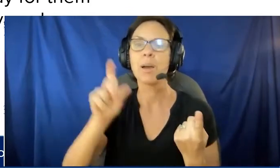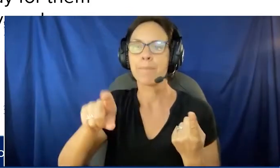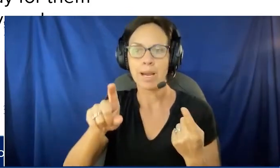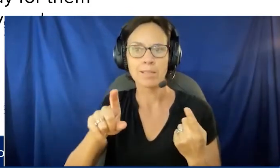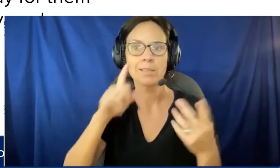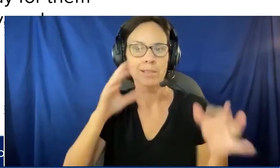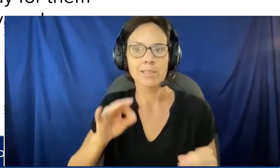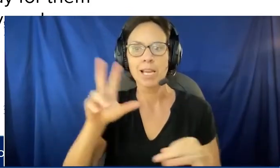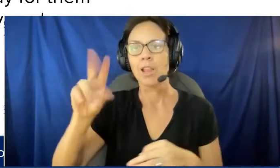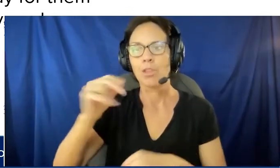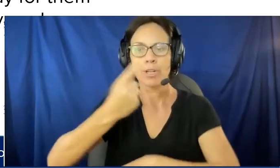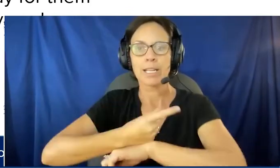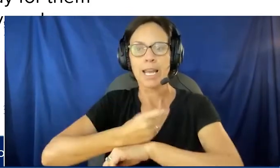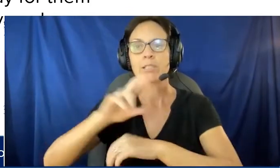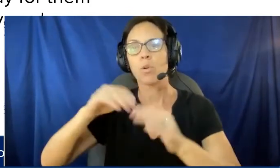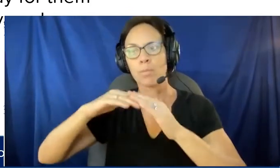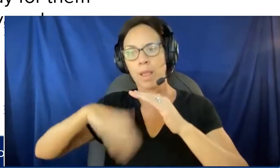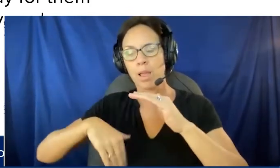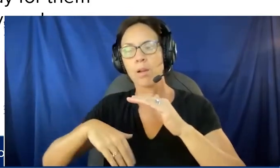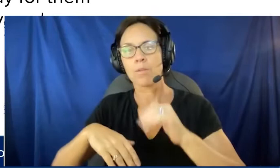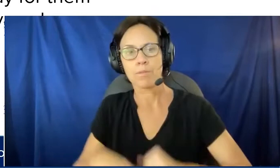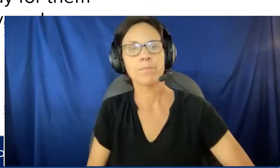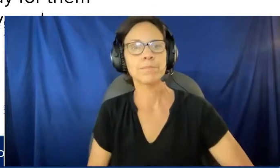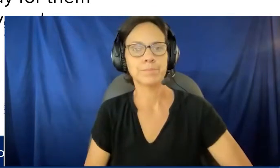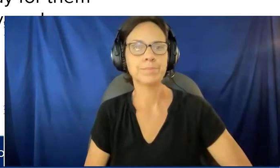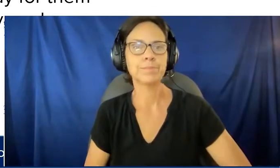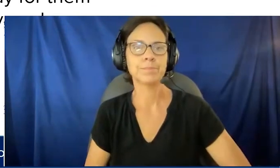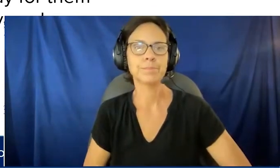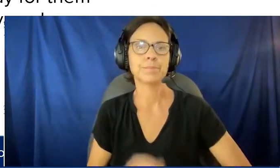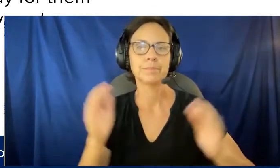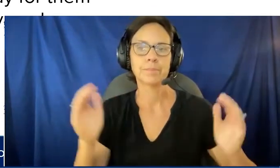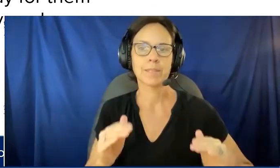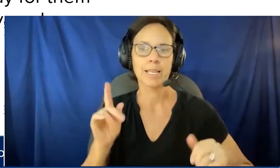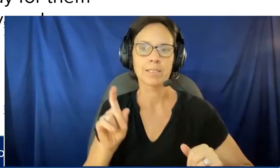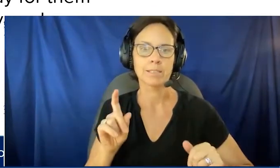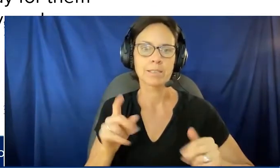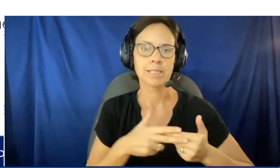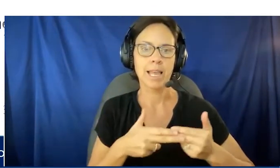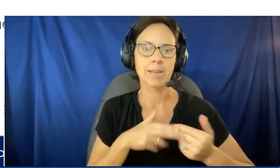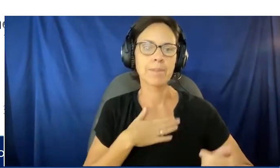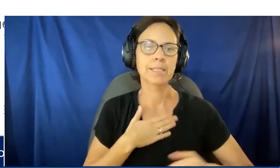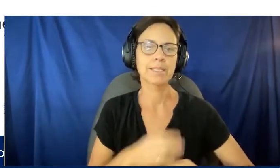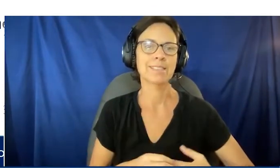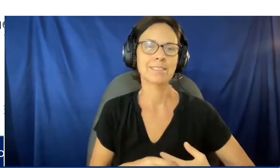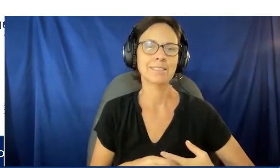or less as well. So next question, or next slide.